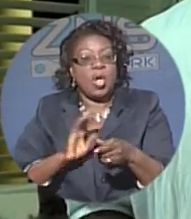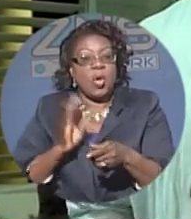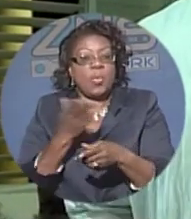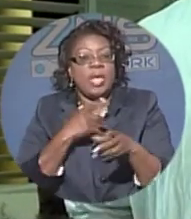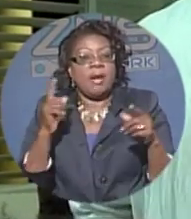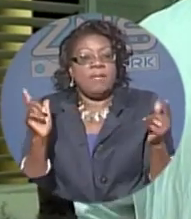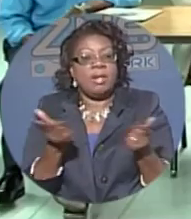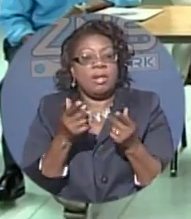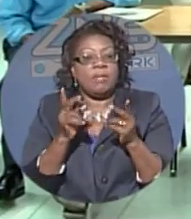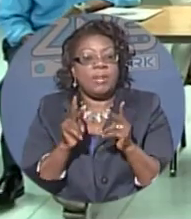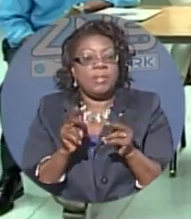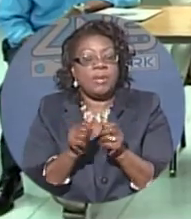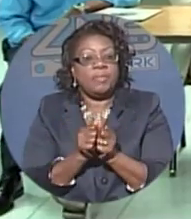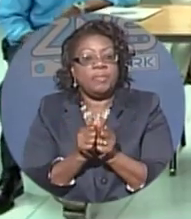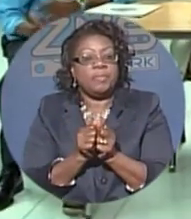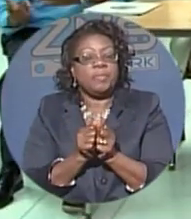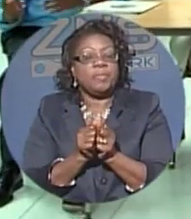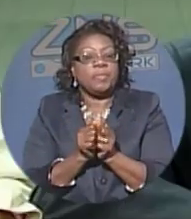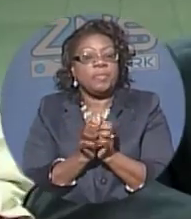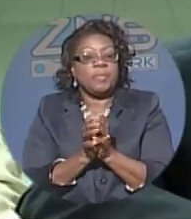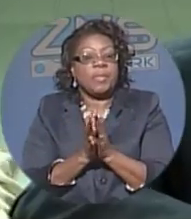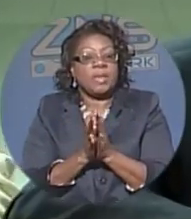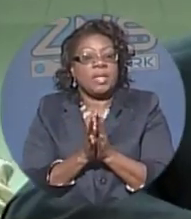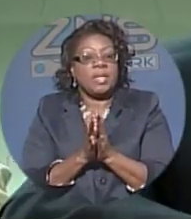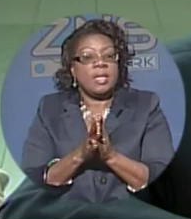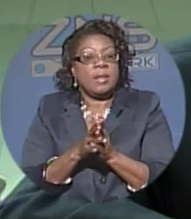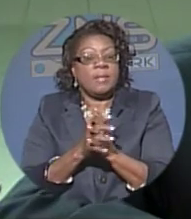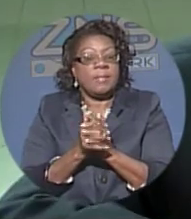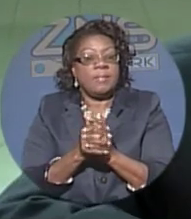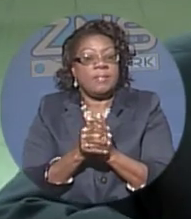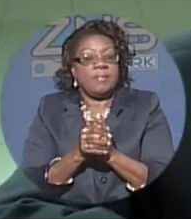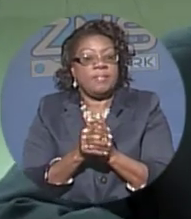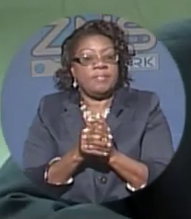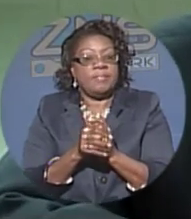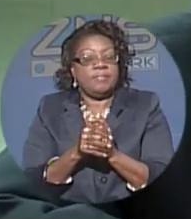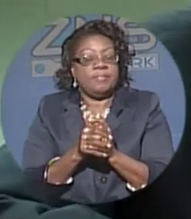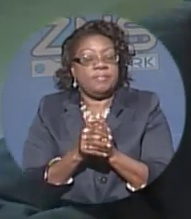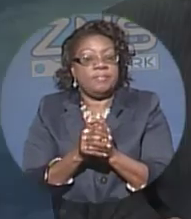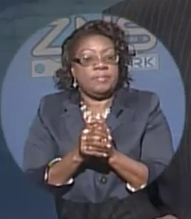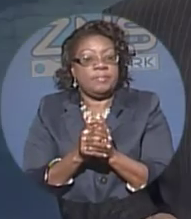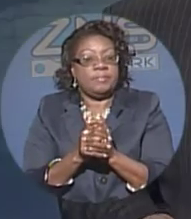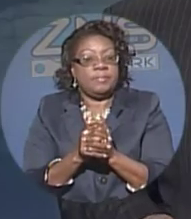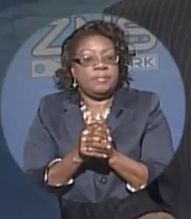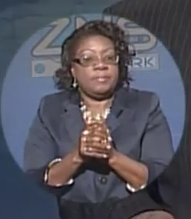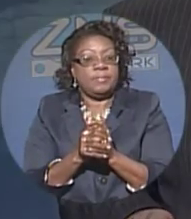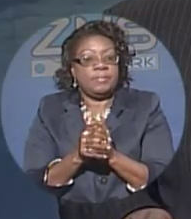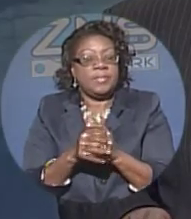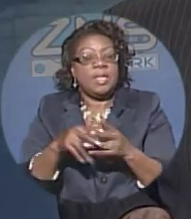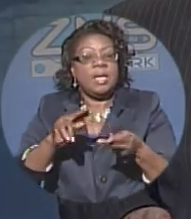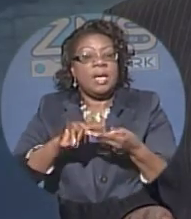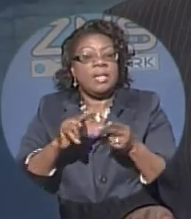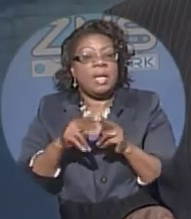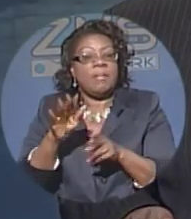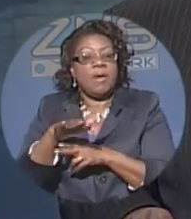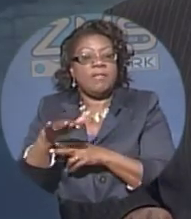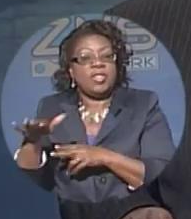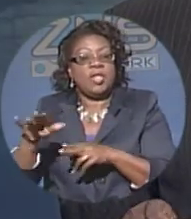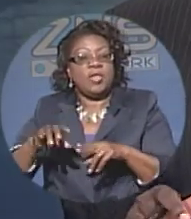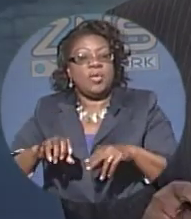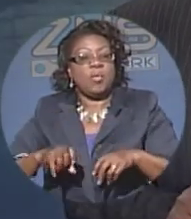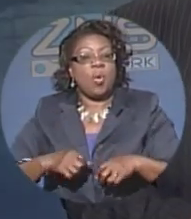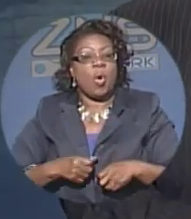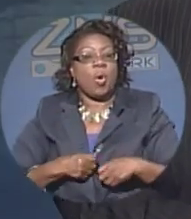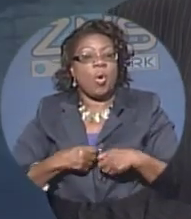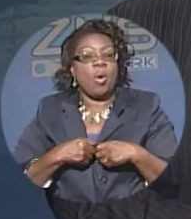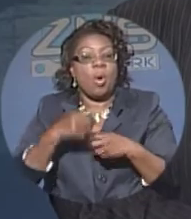people, I'd like to thank you for that. Reporting for ZNS News, I am Julian Gibson. A number of children rewarded this past week